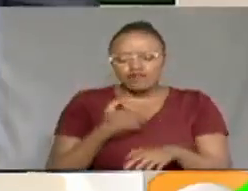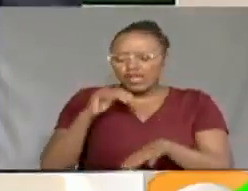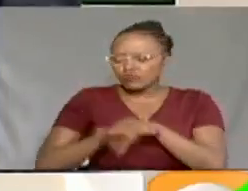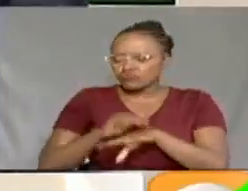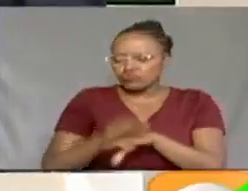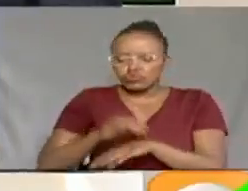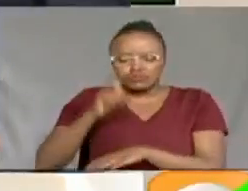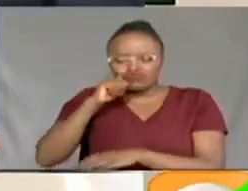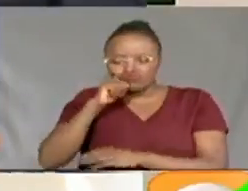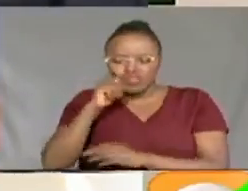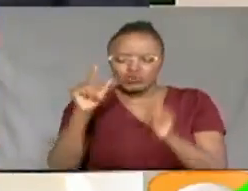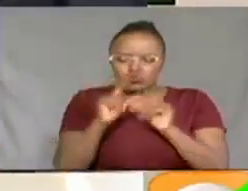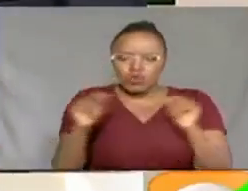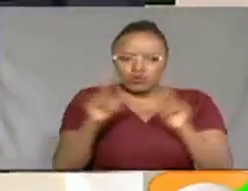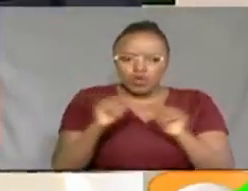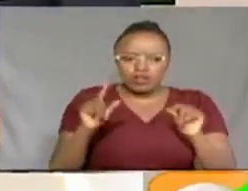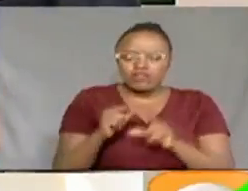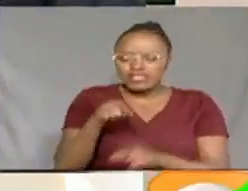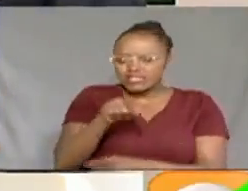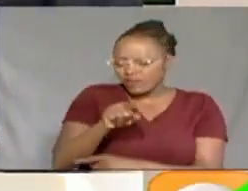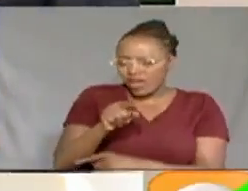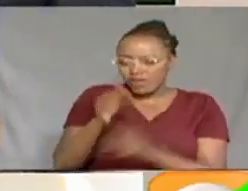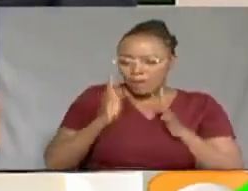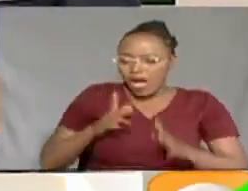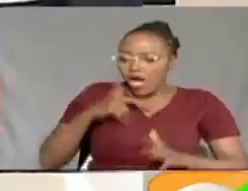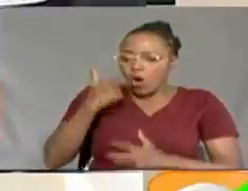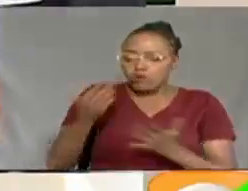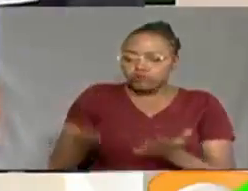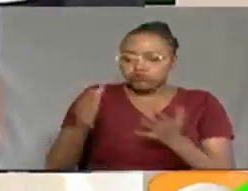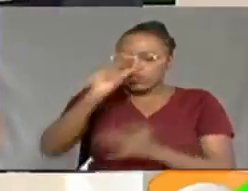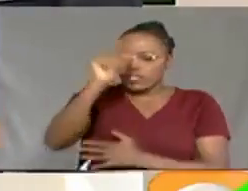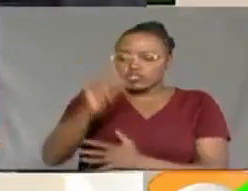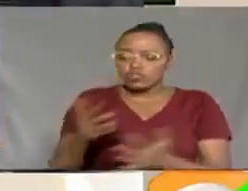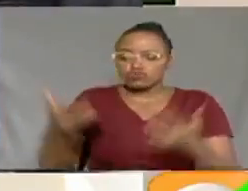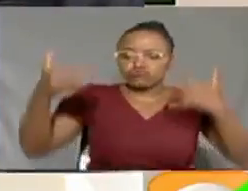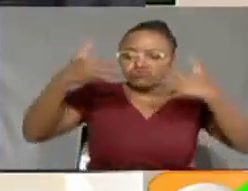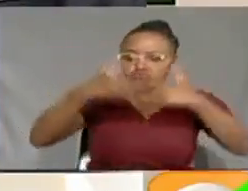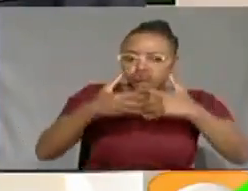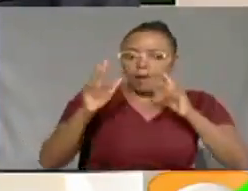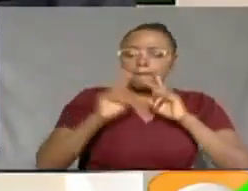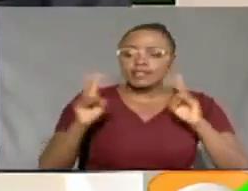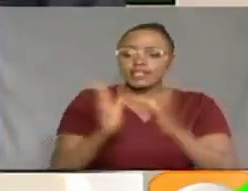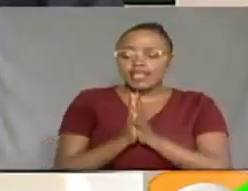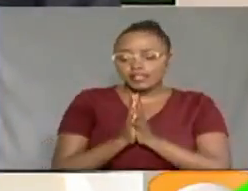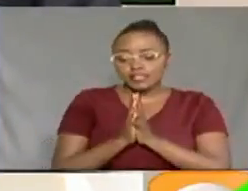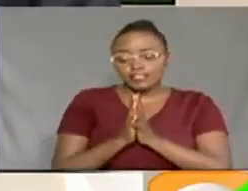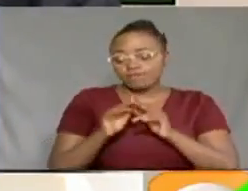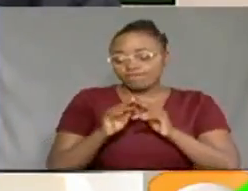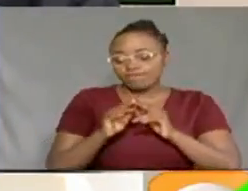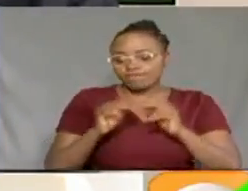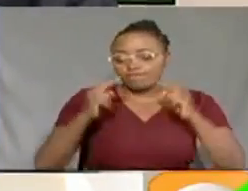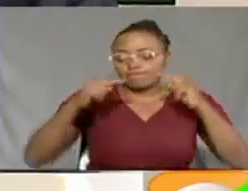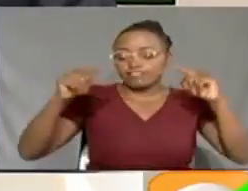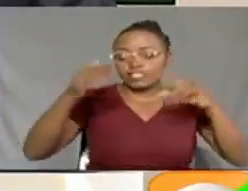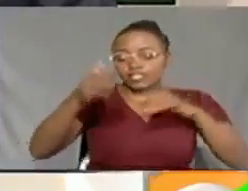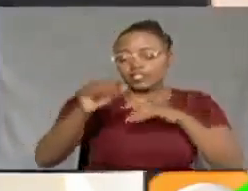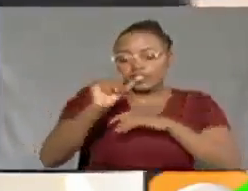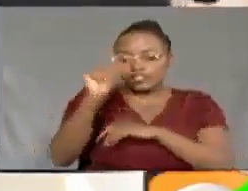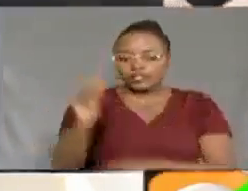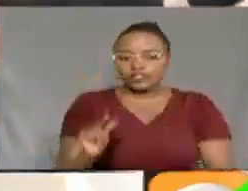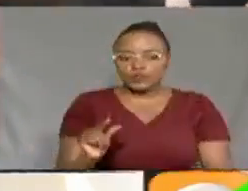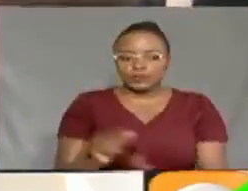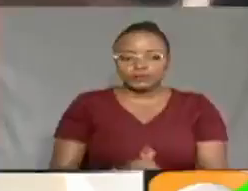to the former president as a top diplomat who promoted regional integration, peace, and stability in the region.